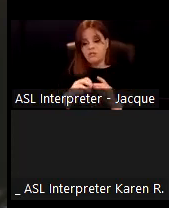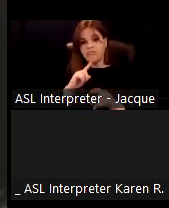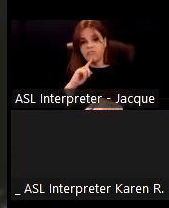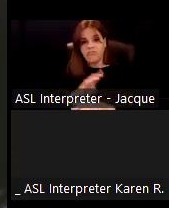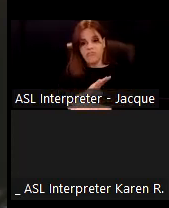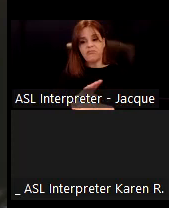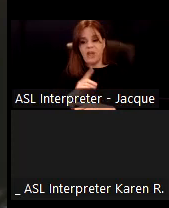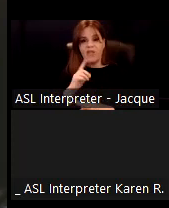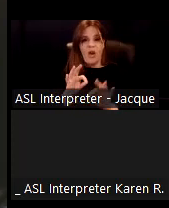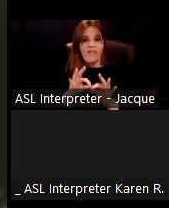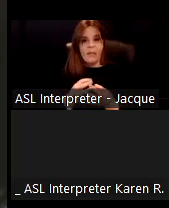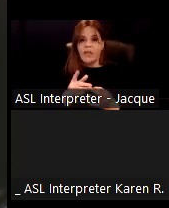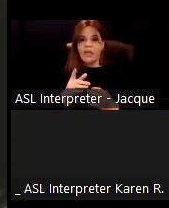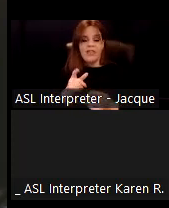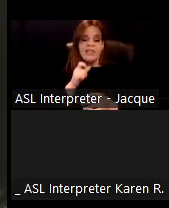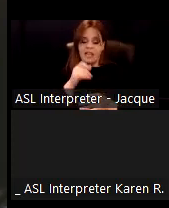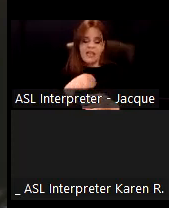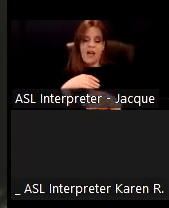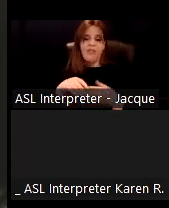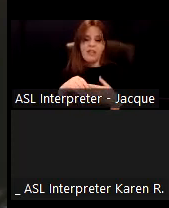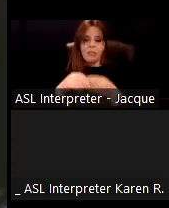for a family that doesn't have flexibility.